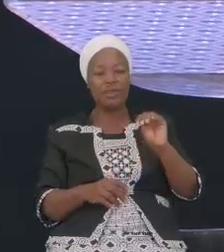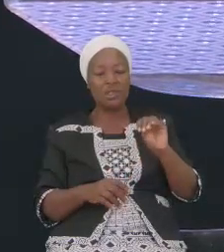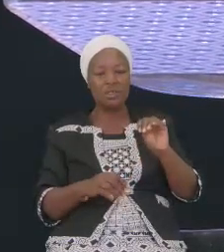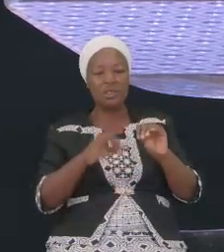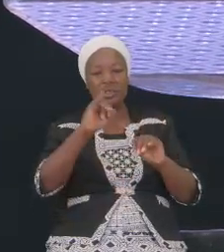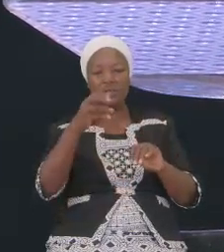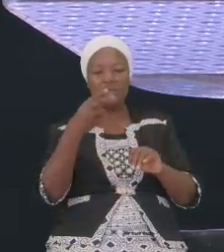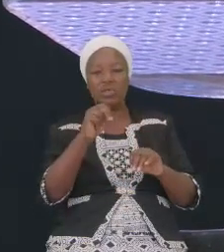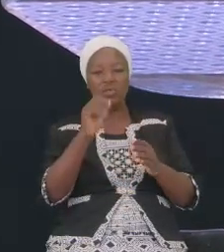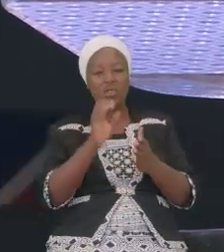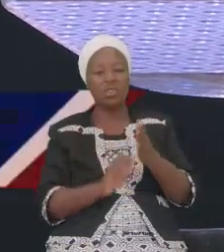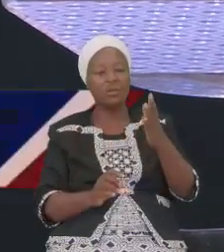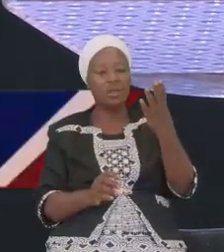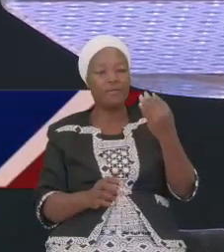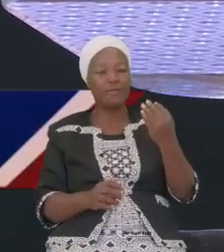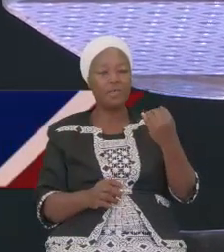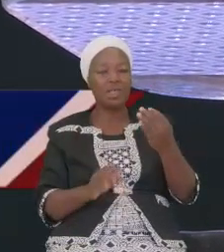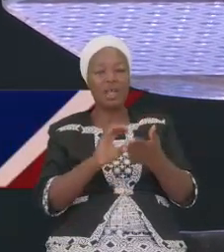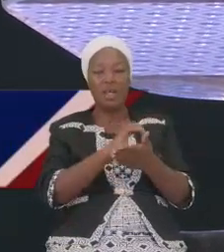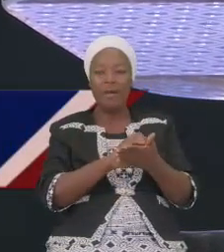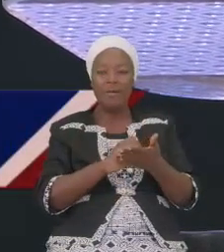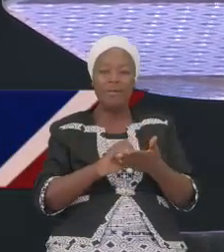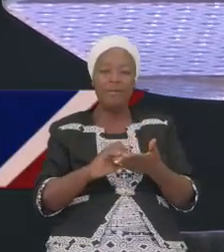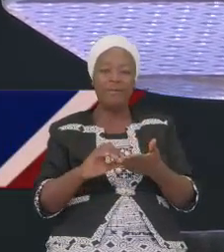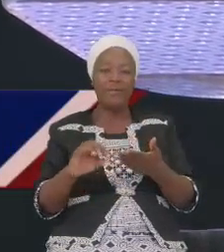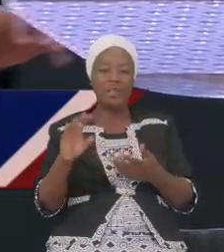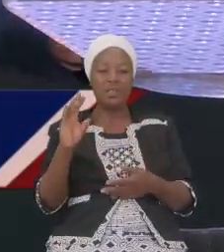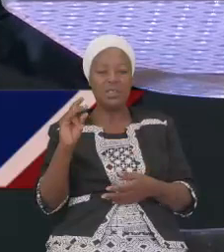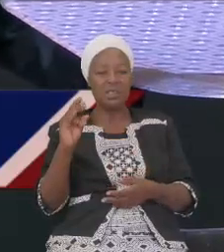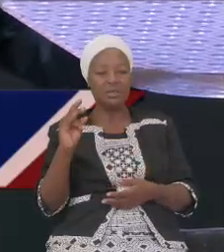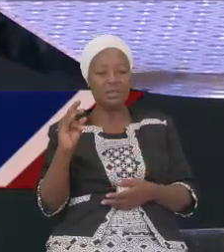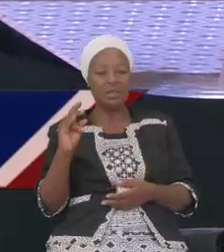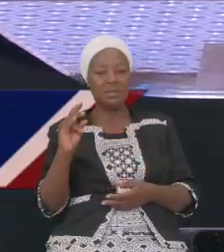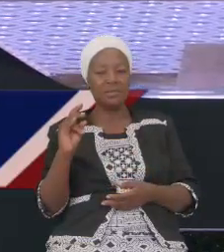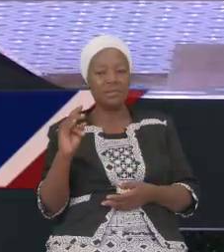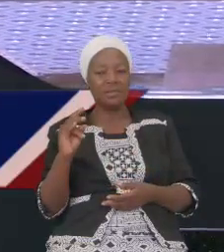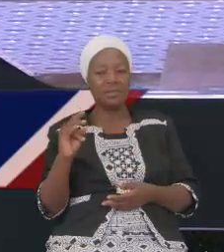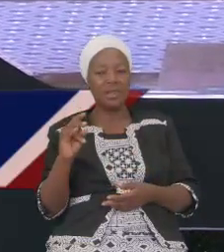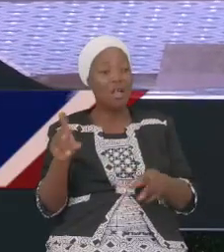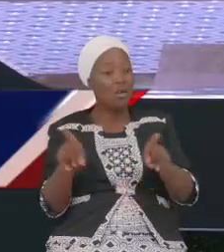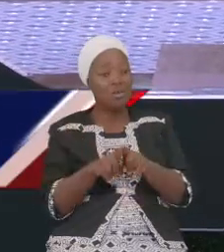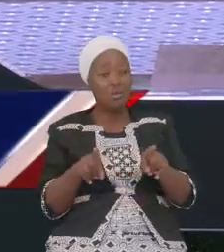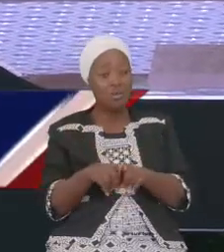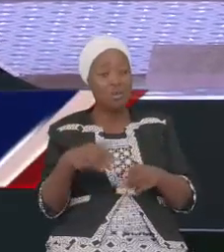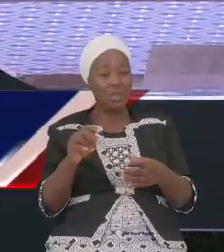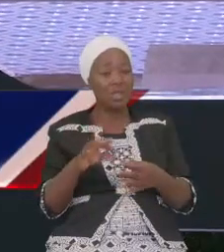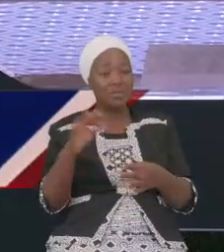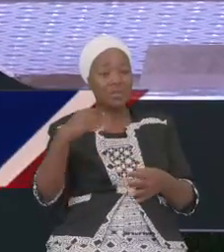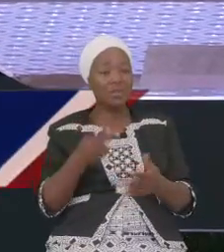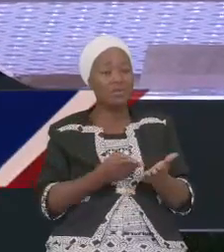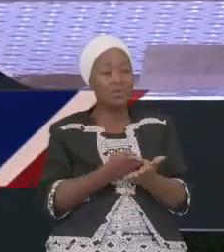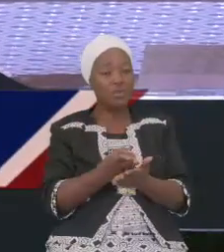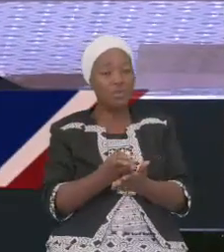verse 17. John 14, verse 17. Even the Spirit of